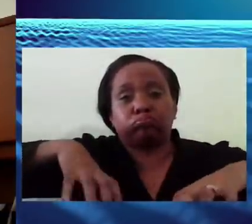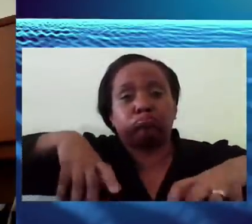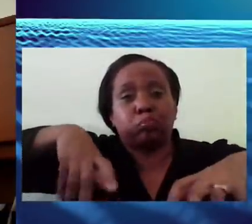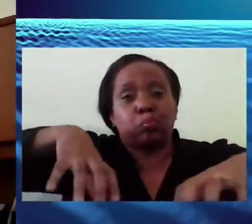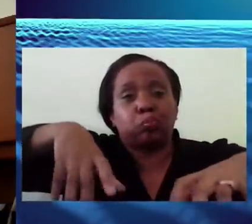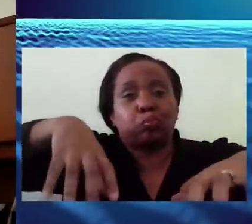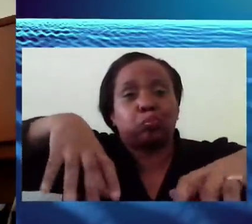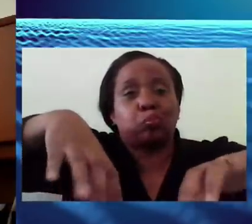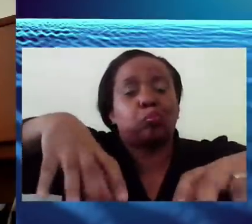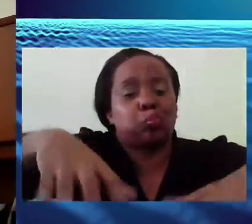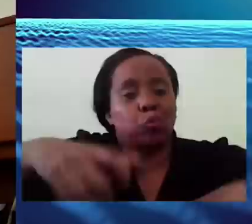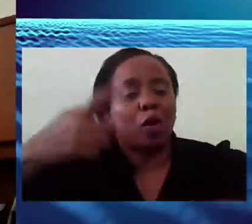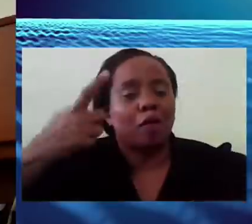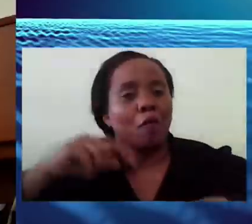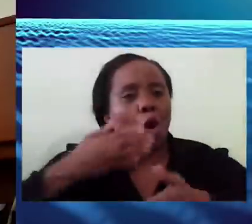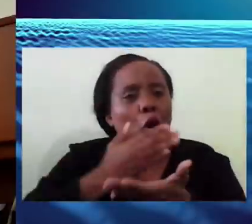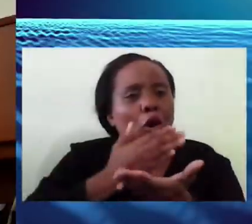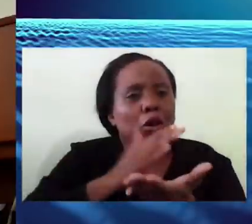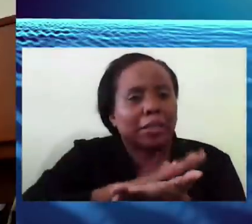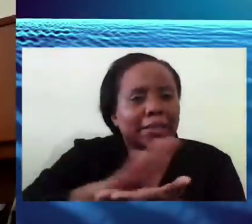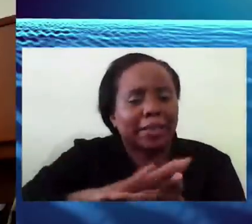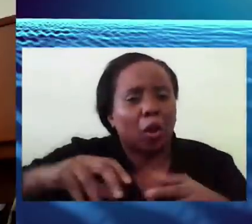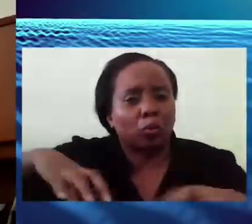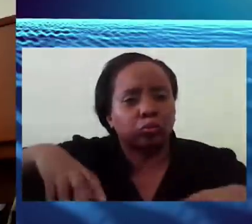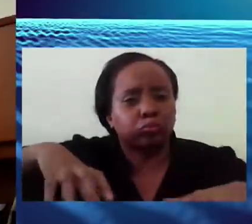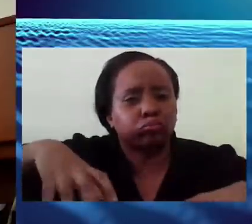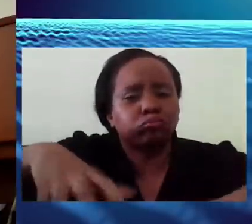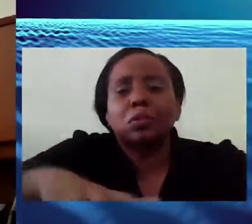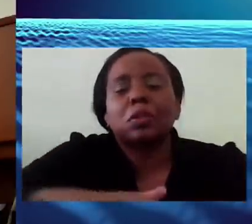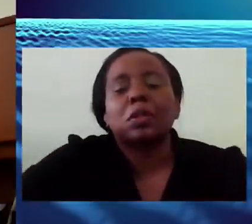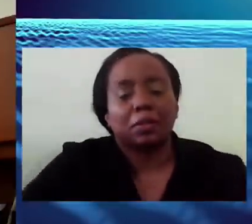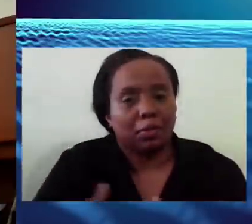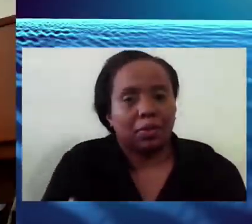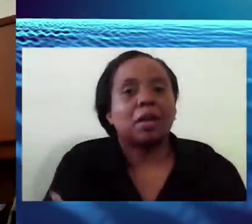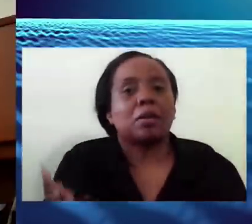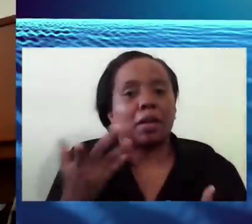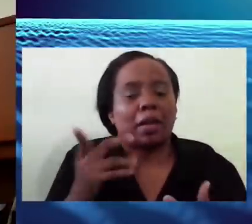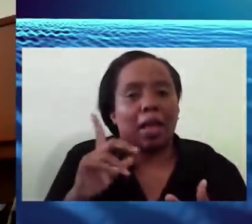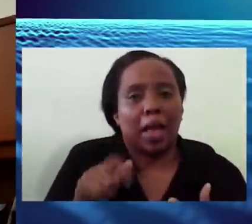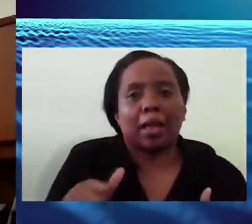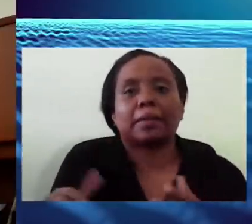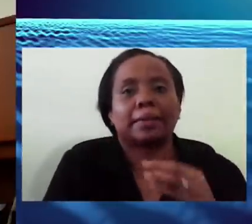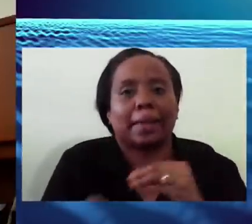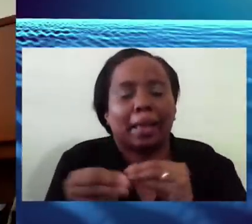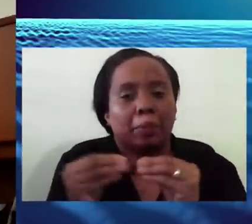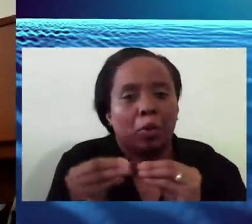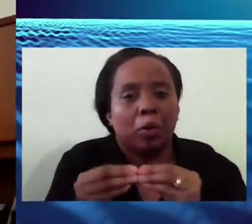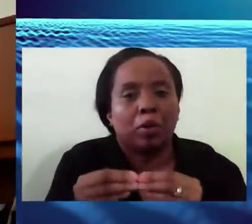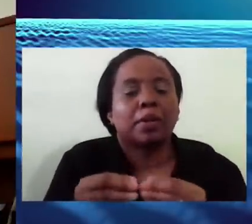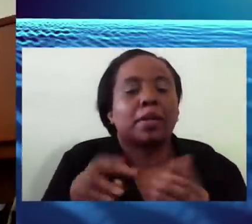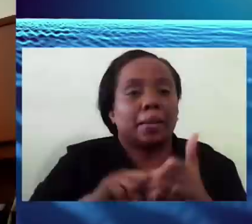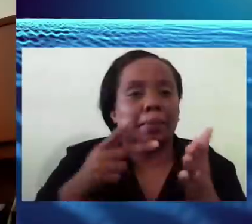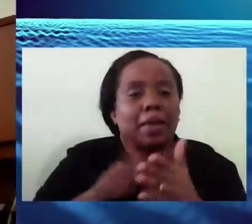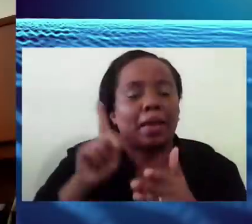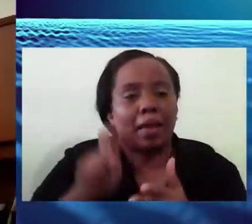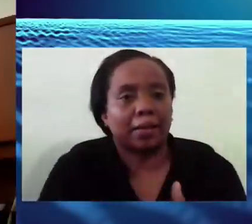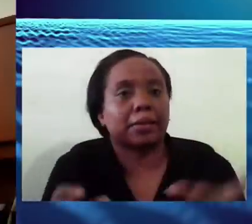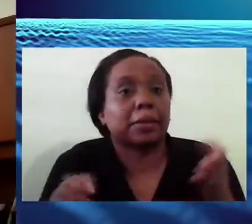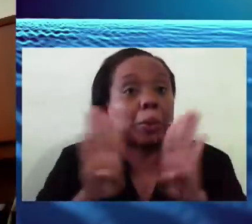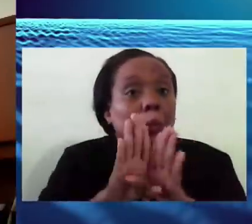required a further intervention that we took this time this afternoon to extend the closure from midday through 6 p.m. to take